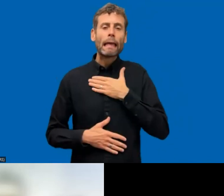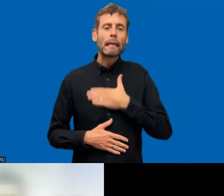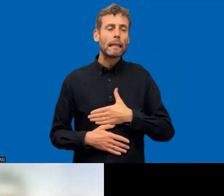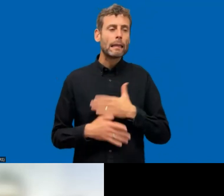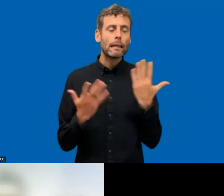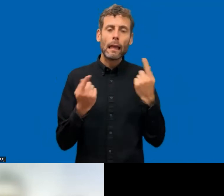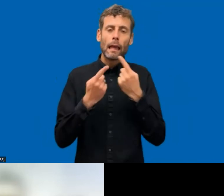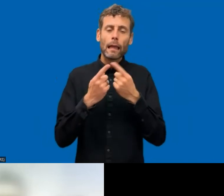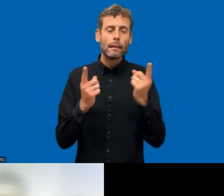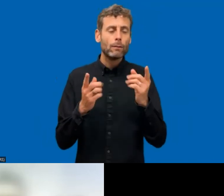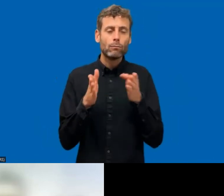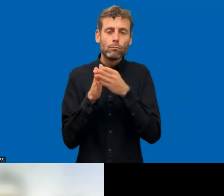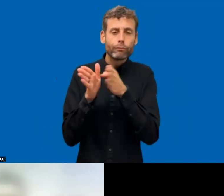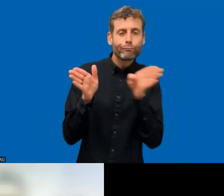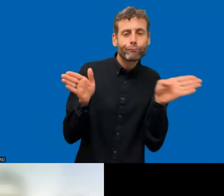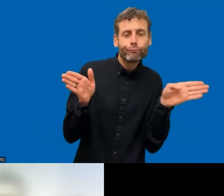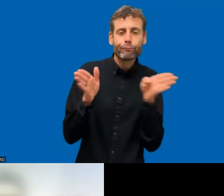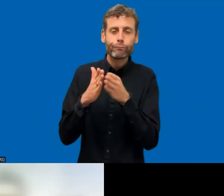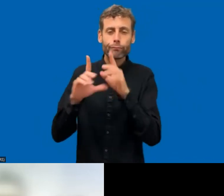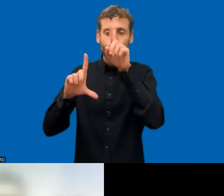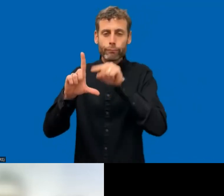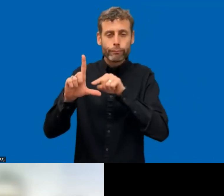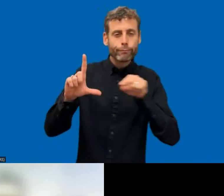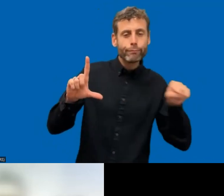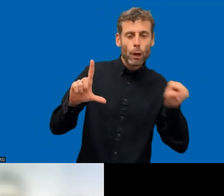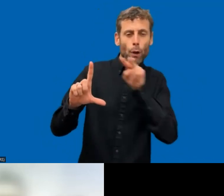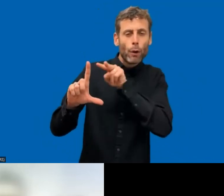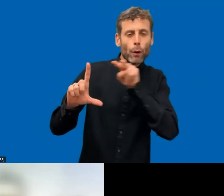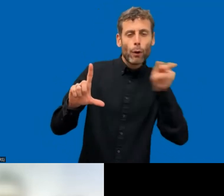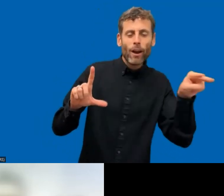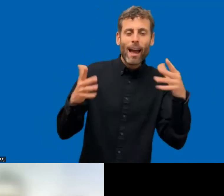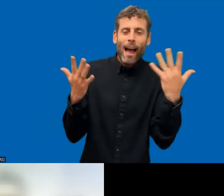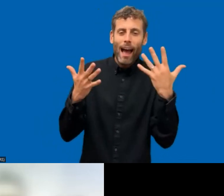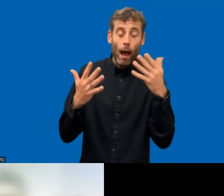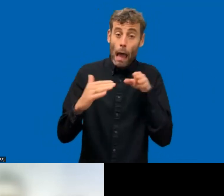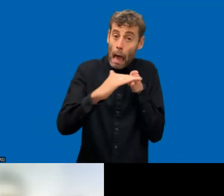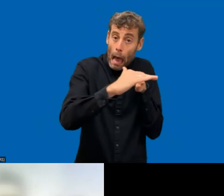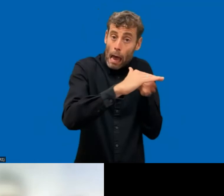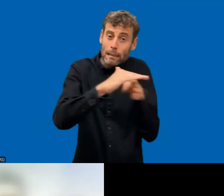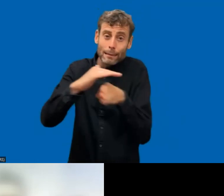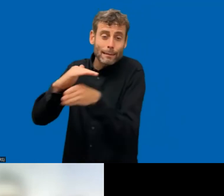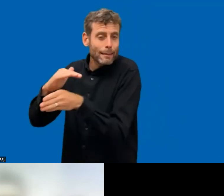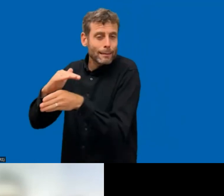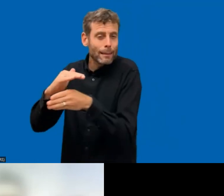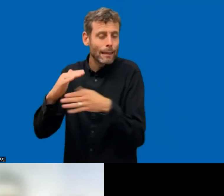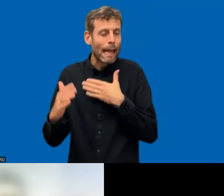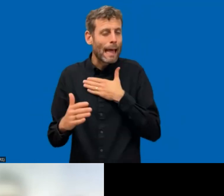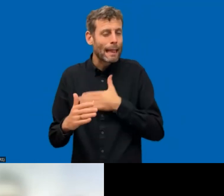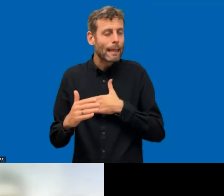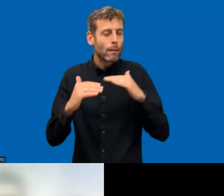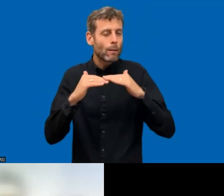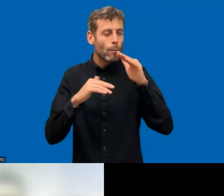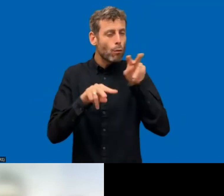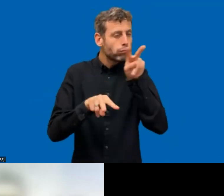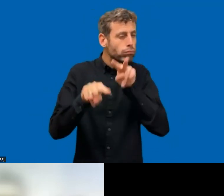short, very small part of accessibility. We need more efficient